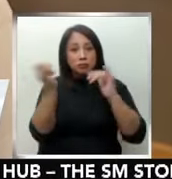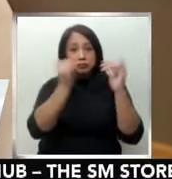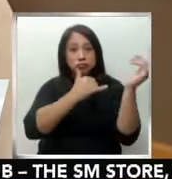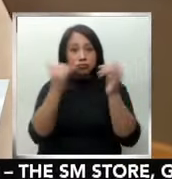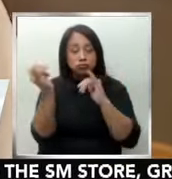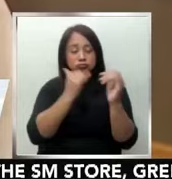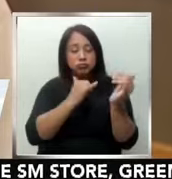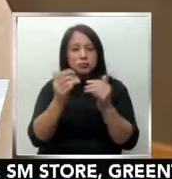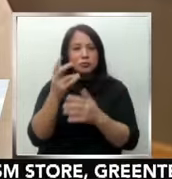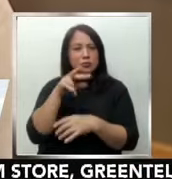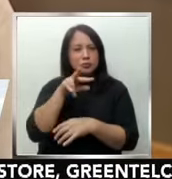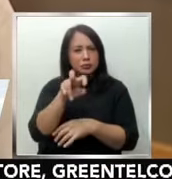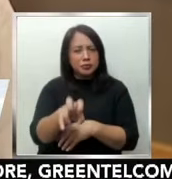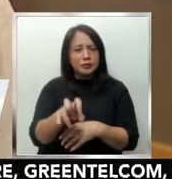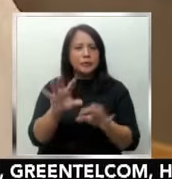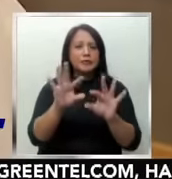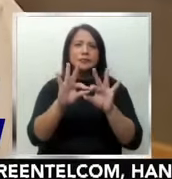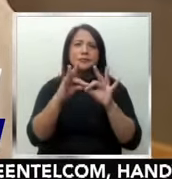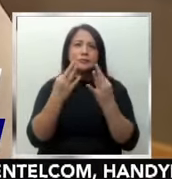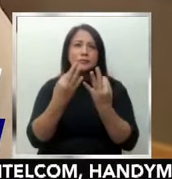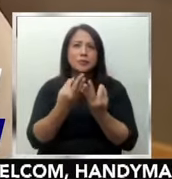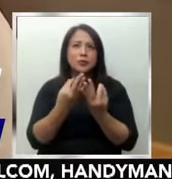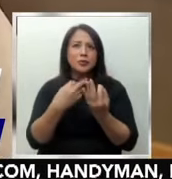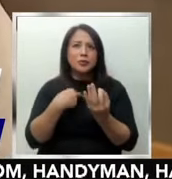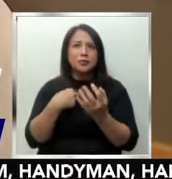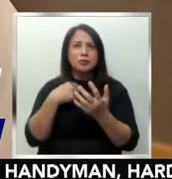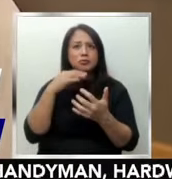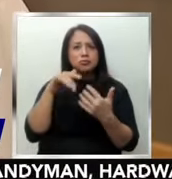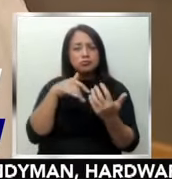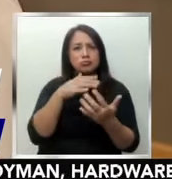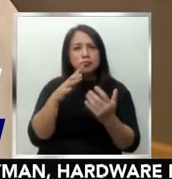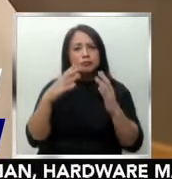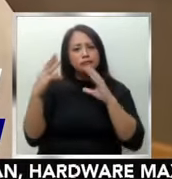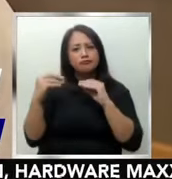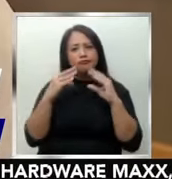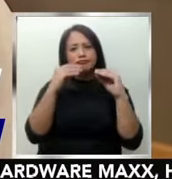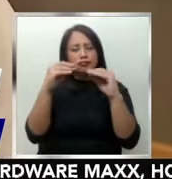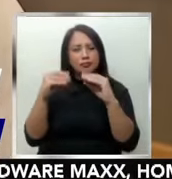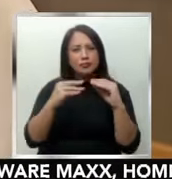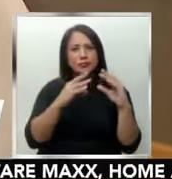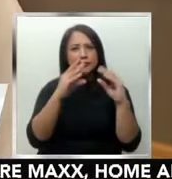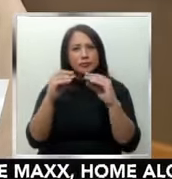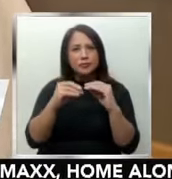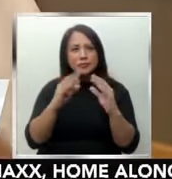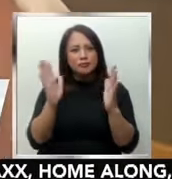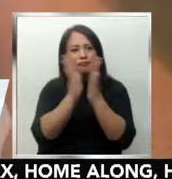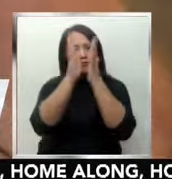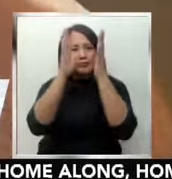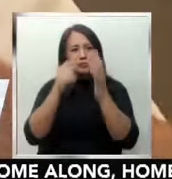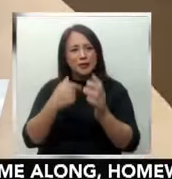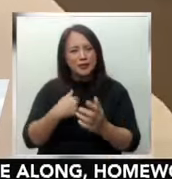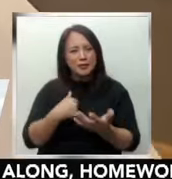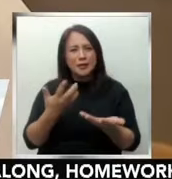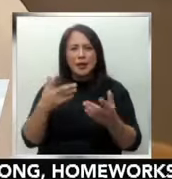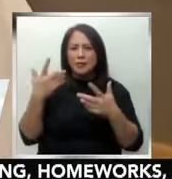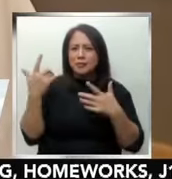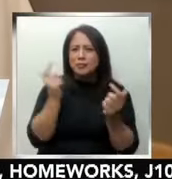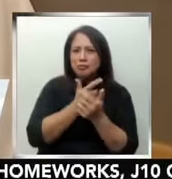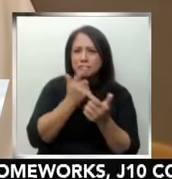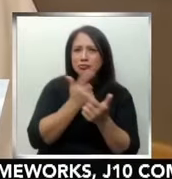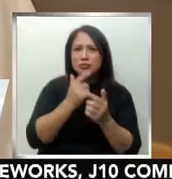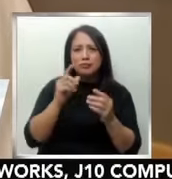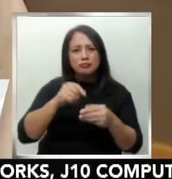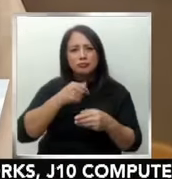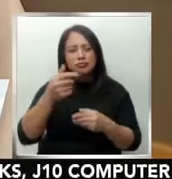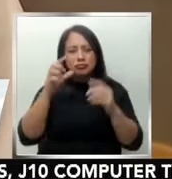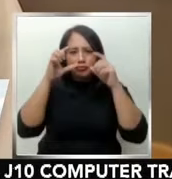this little family and They're hanging out and I remember making Chica with them and you know They're High fing Me And we're having Laughs and I give them my sunglasses and it